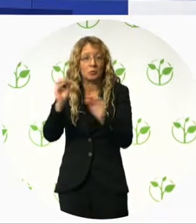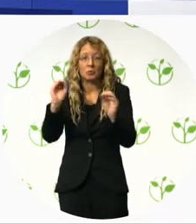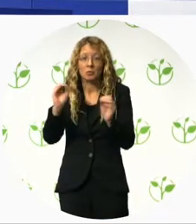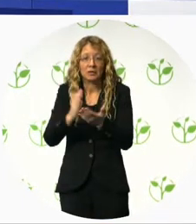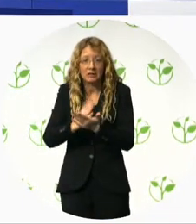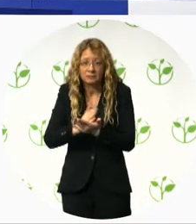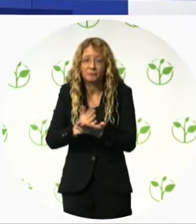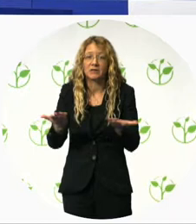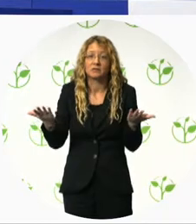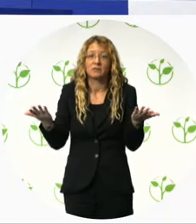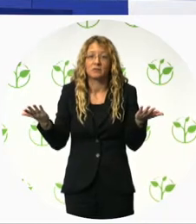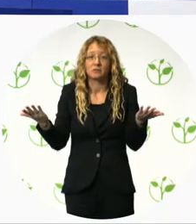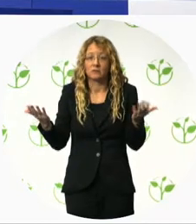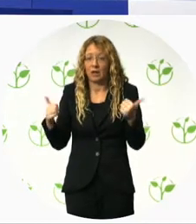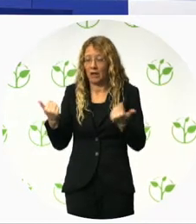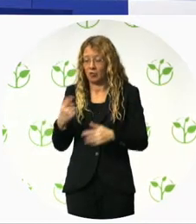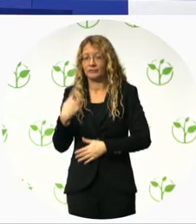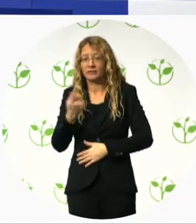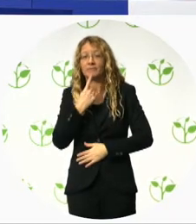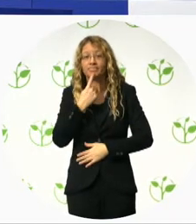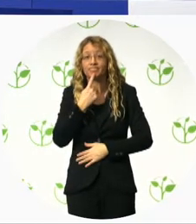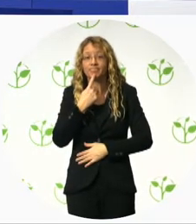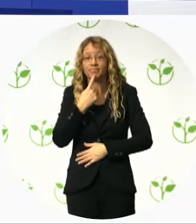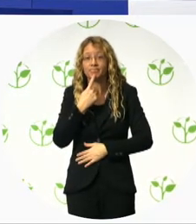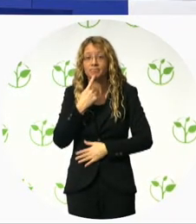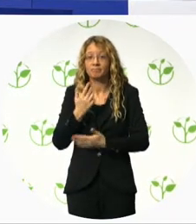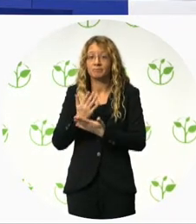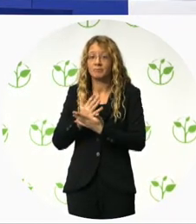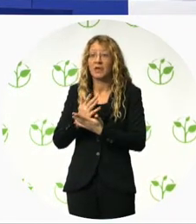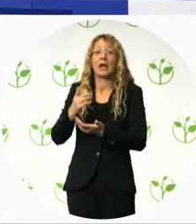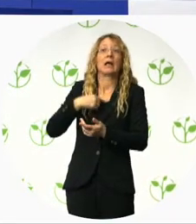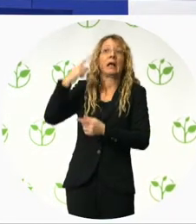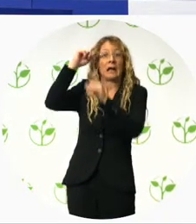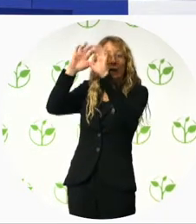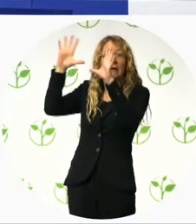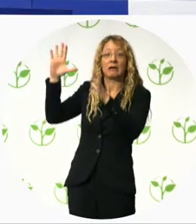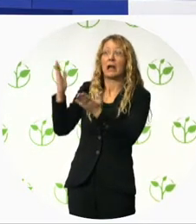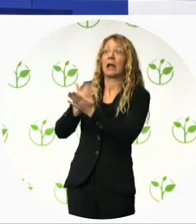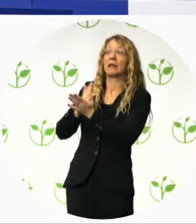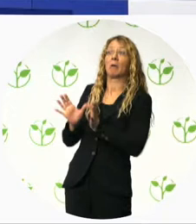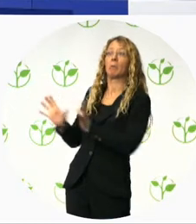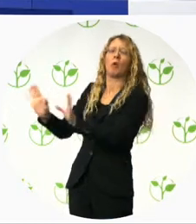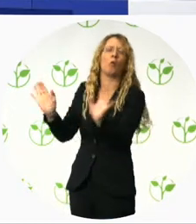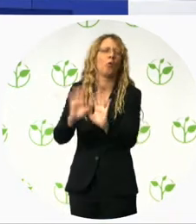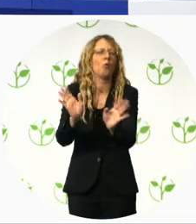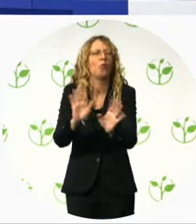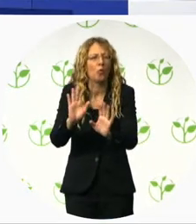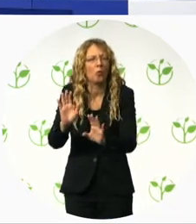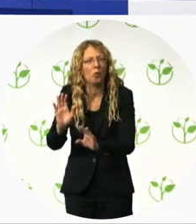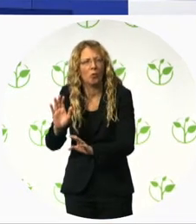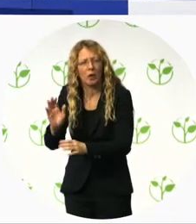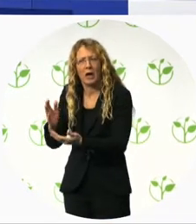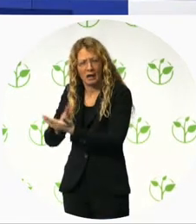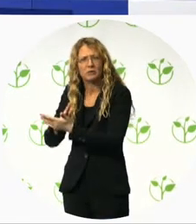for the serious thing like conference and lectures. But if I had a flat tire, there is no need